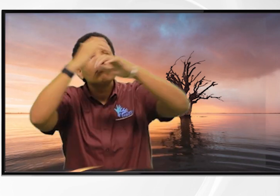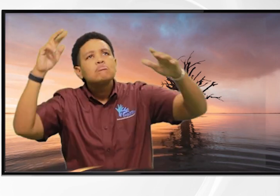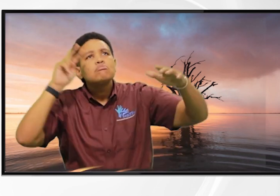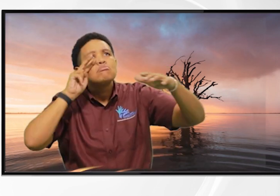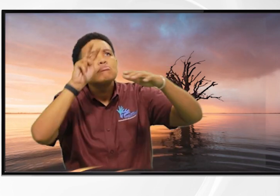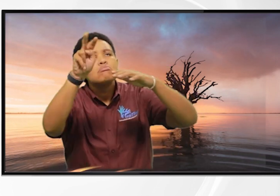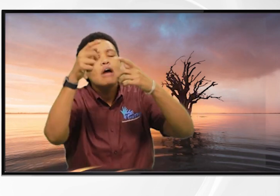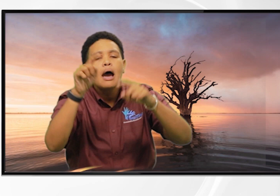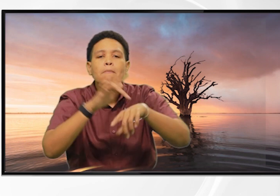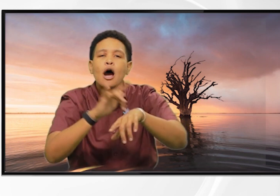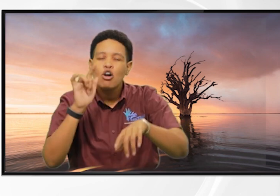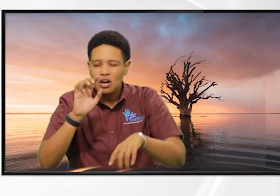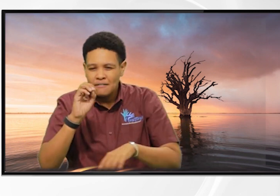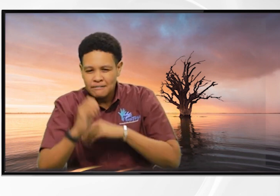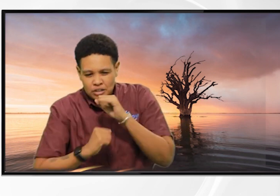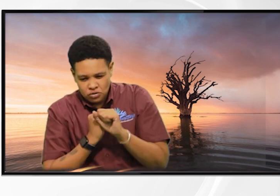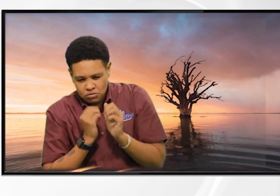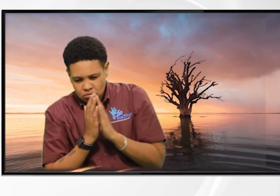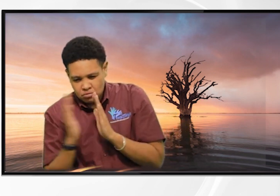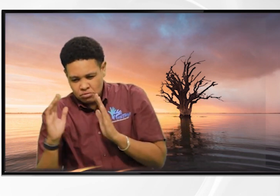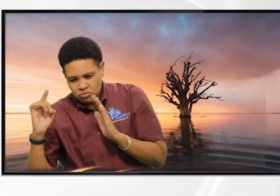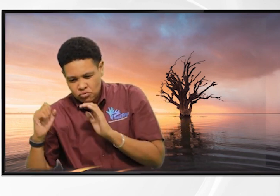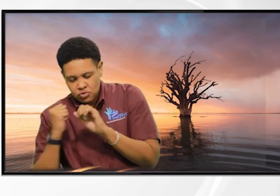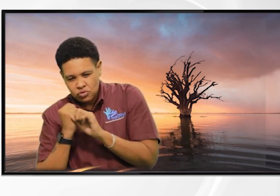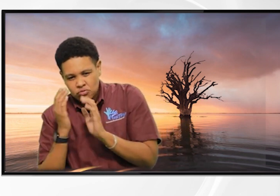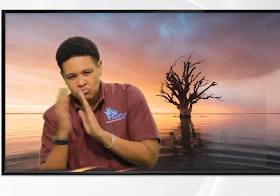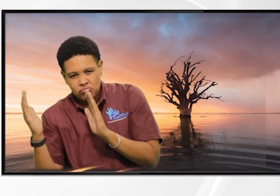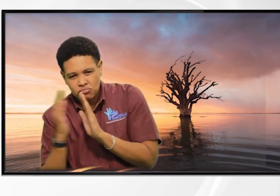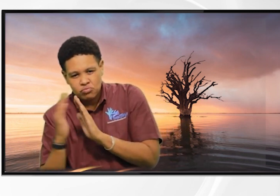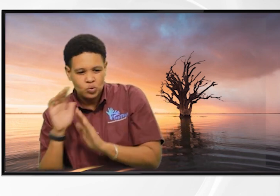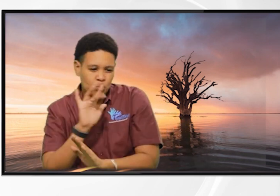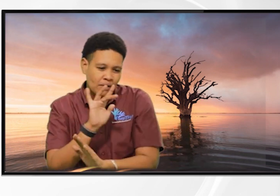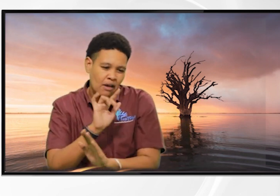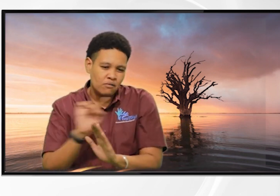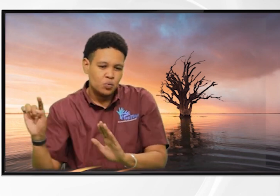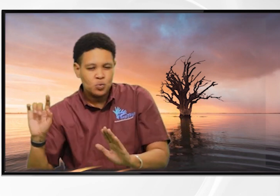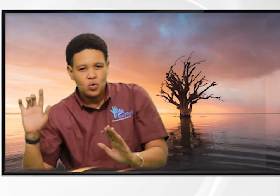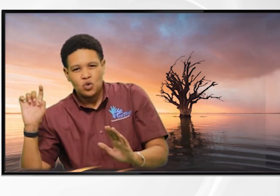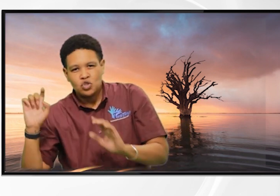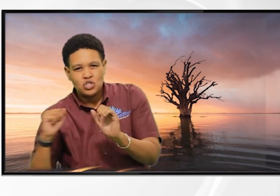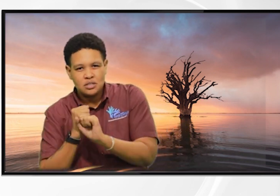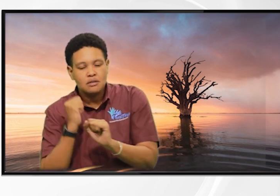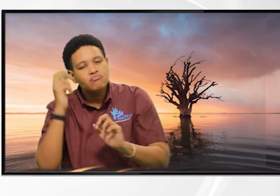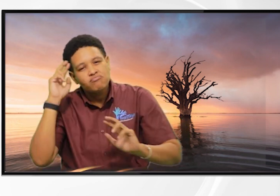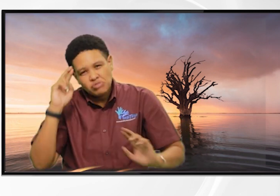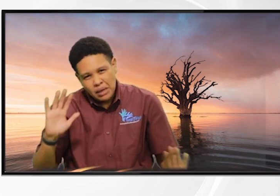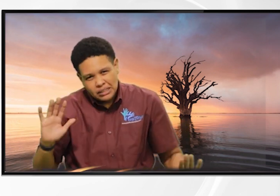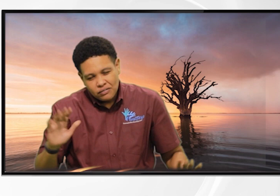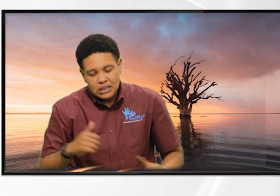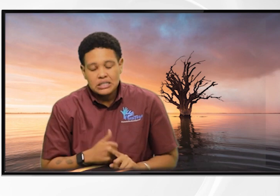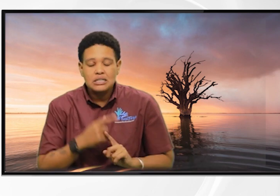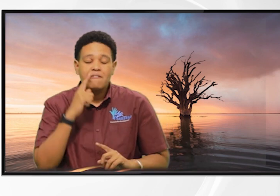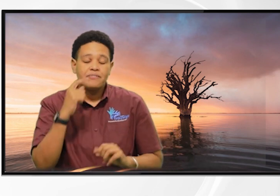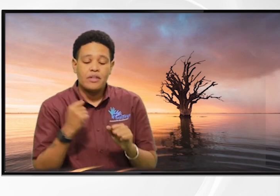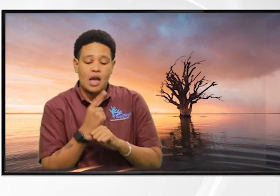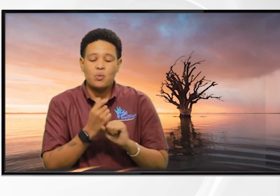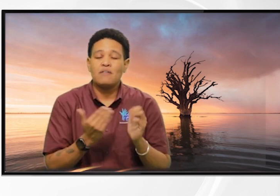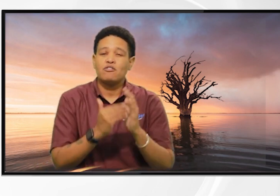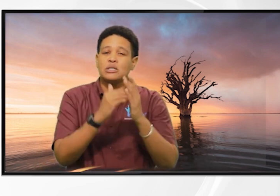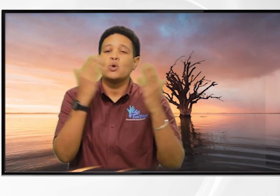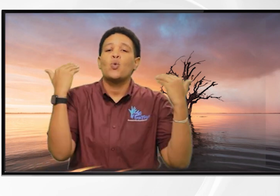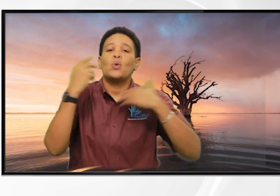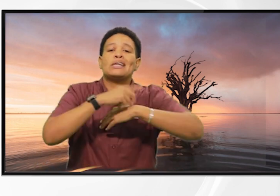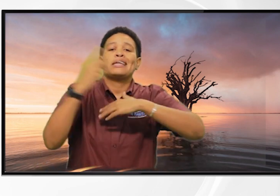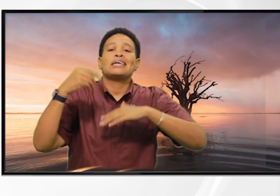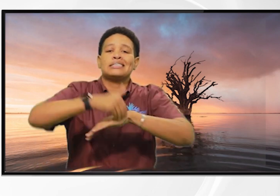early century and mid-century respectively. The annual frequency of cool days, nights in any